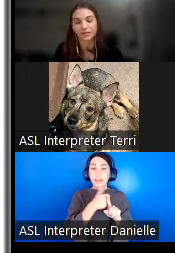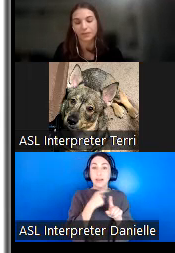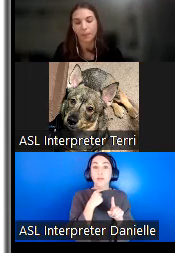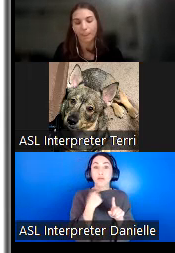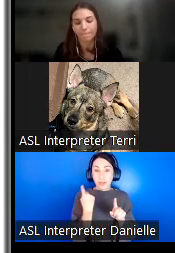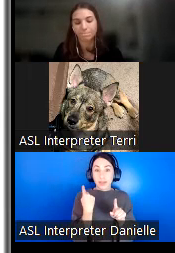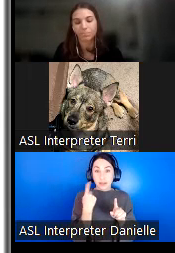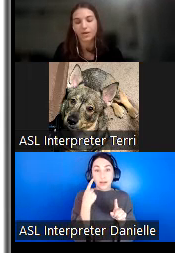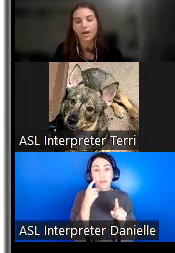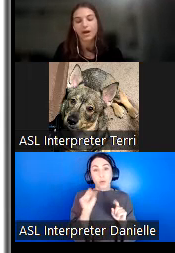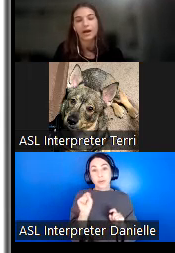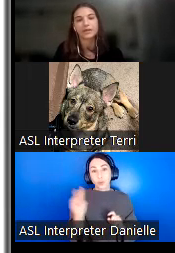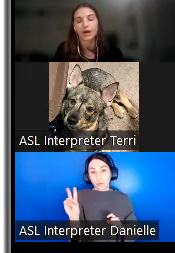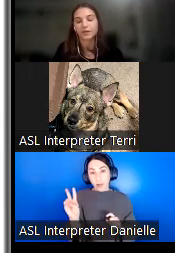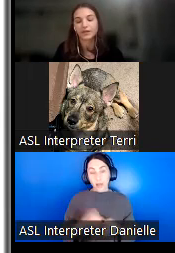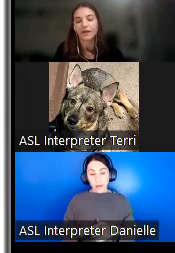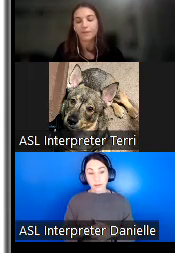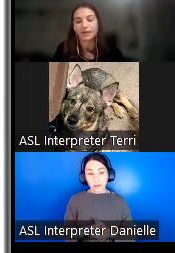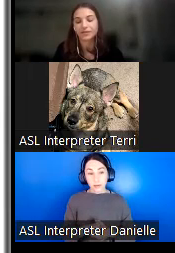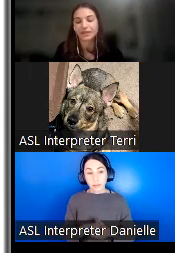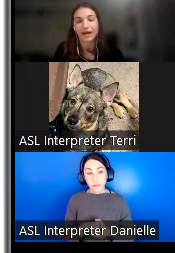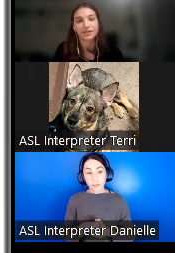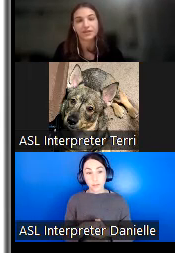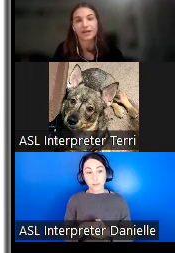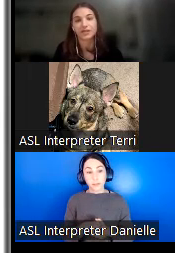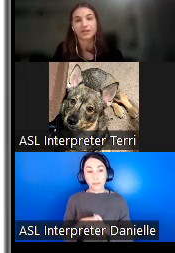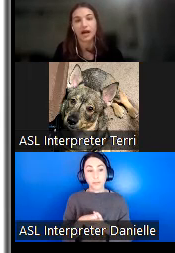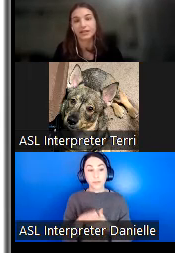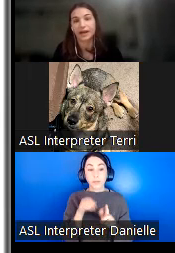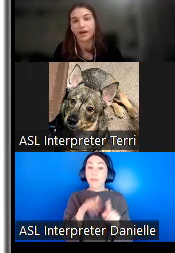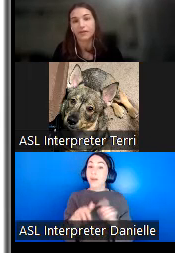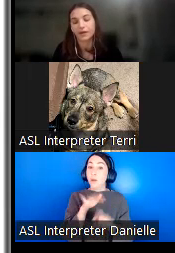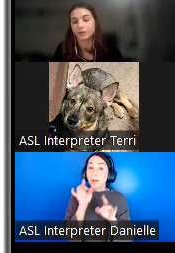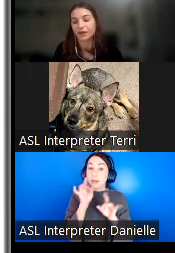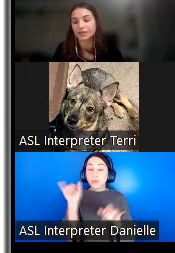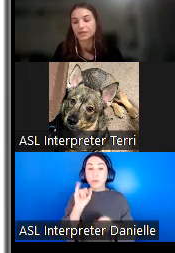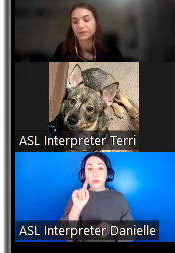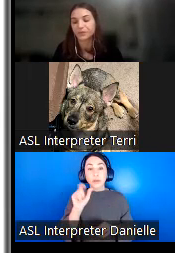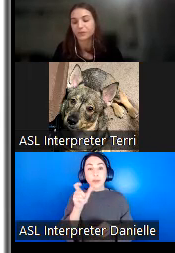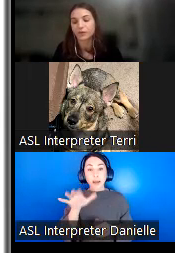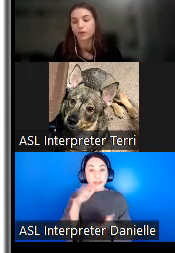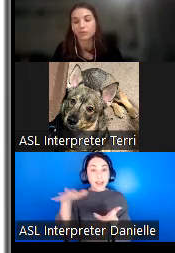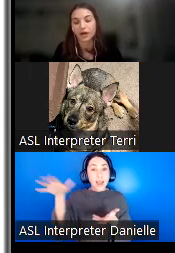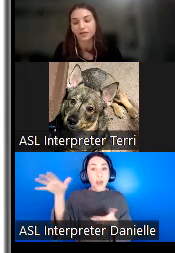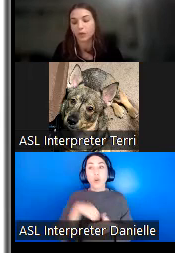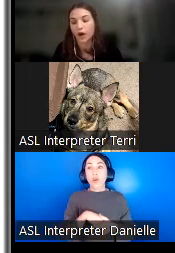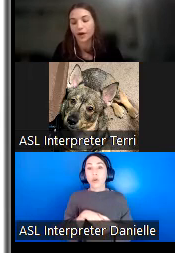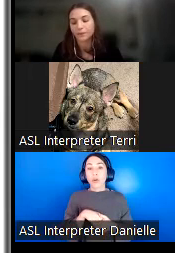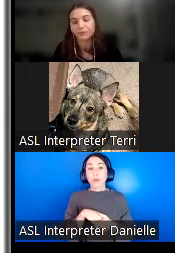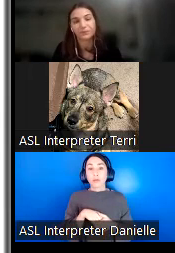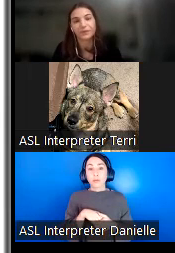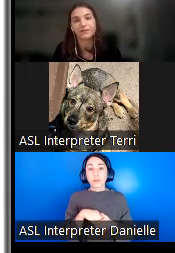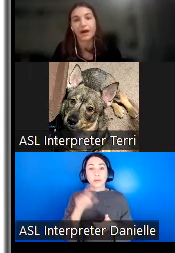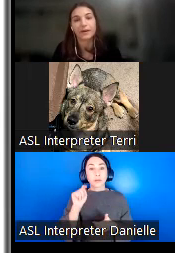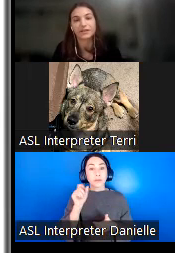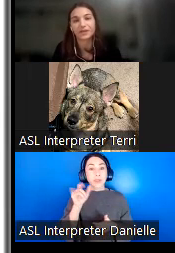sexual violence. As well, environmental disasters such as toxic air and waste, or toxic